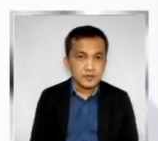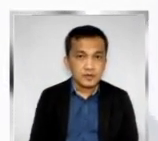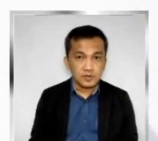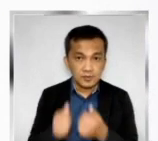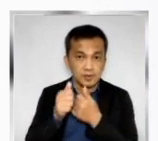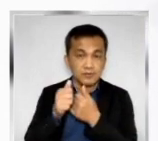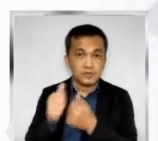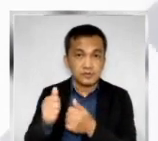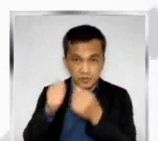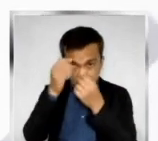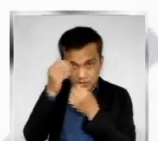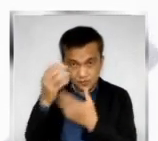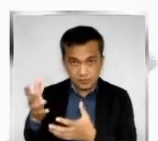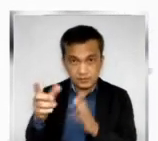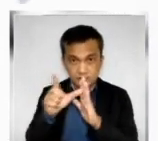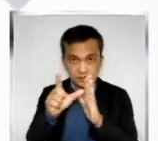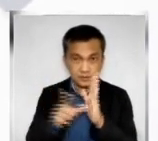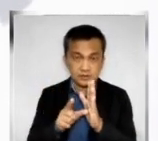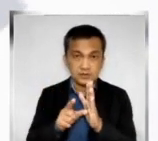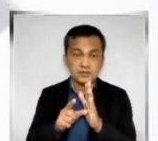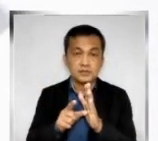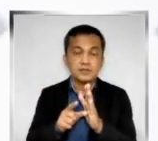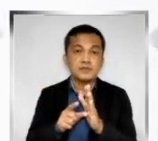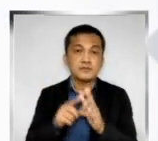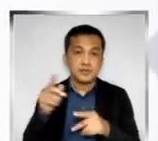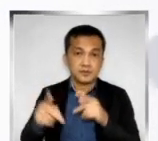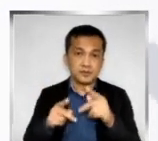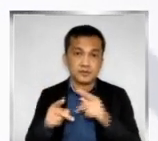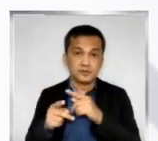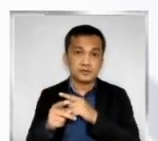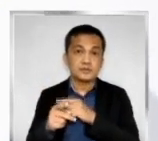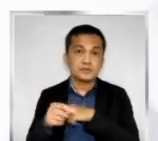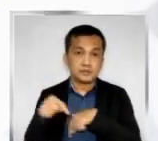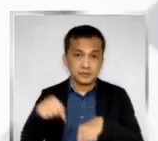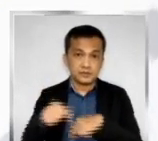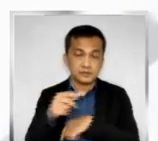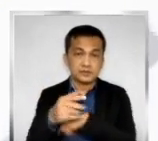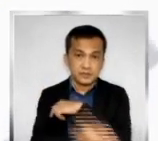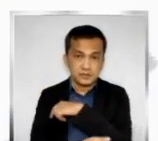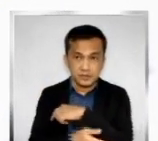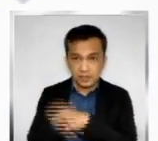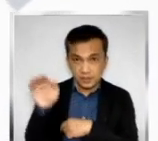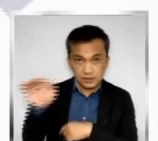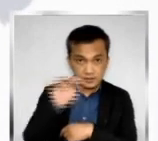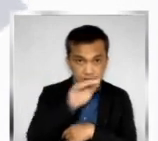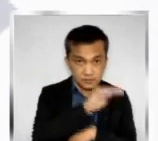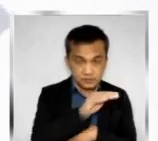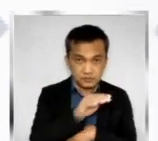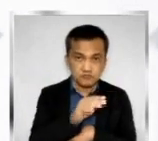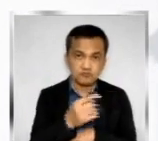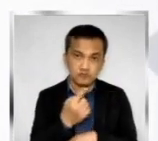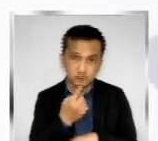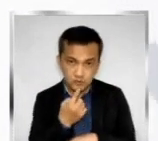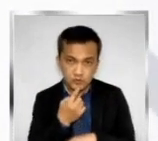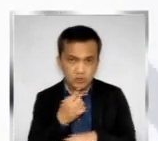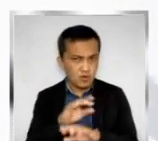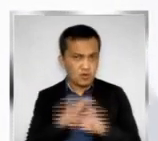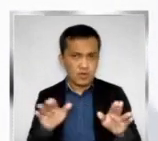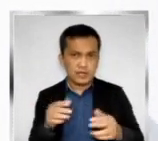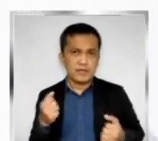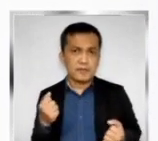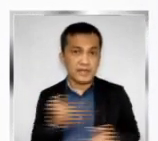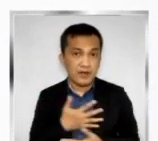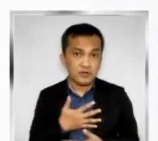country, I am addressing you with all sincerity. Huwag ho kayong matakot kung hindi